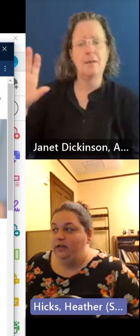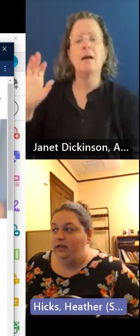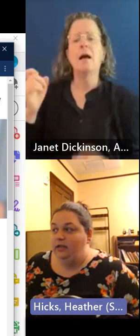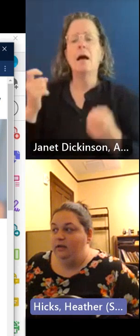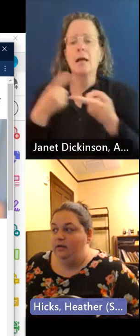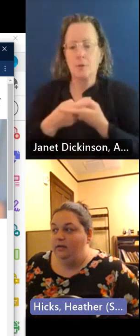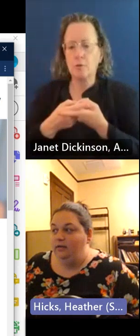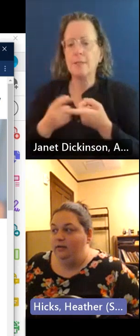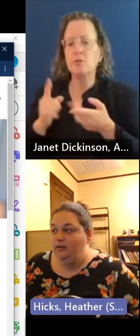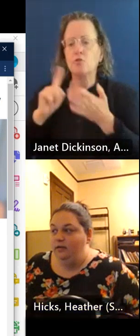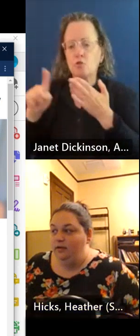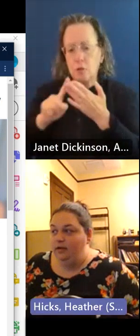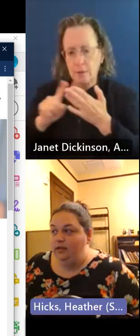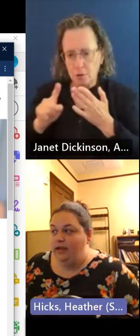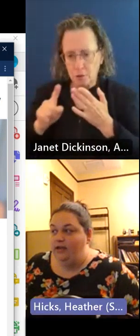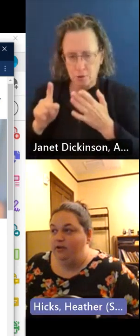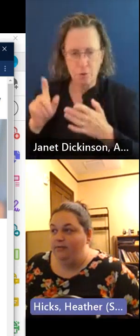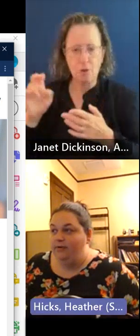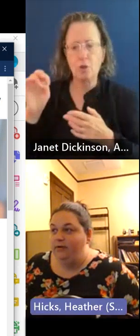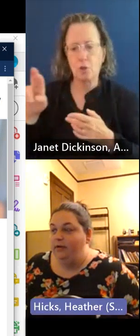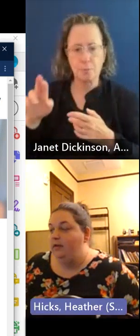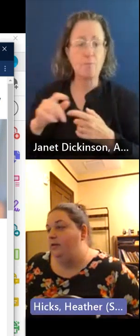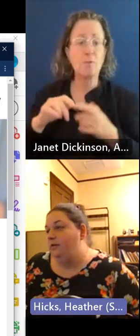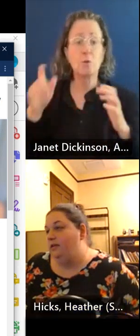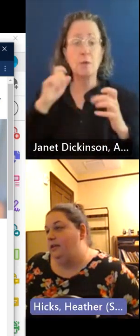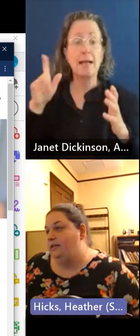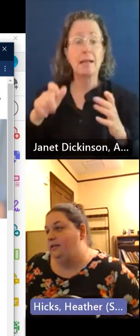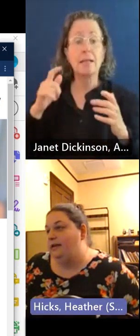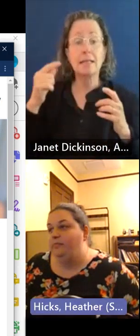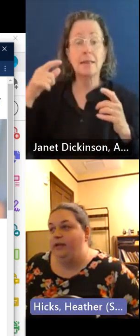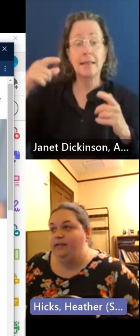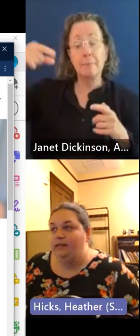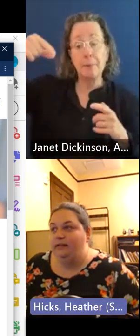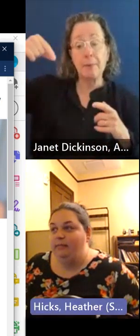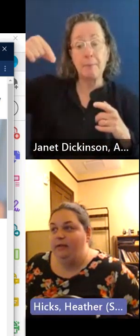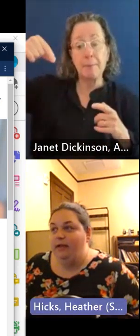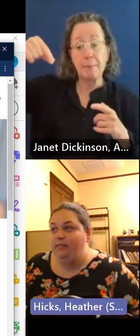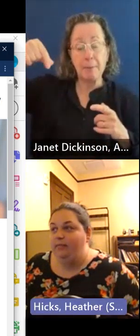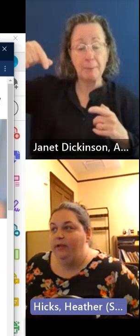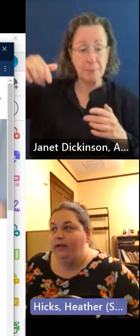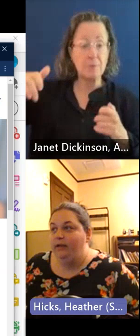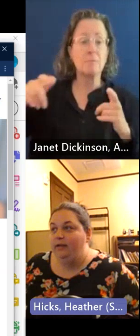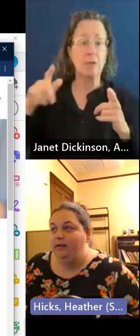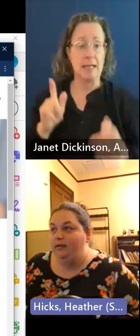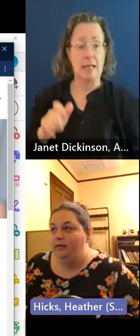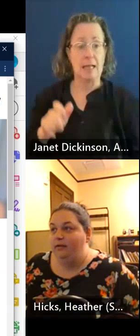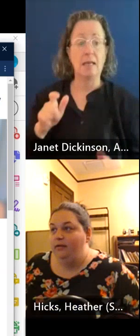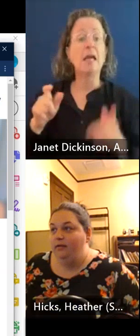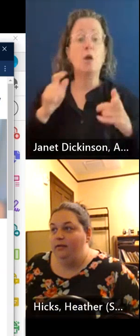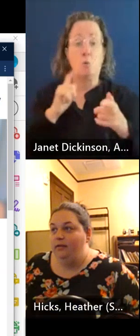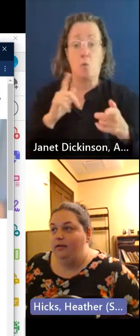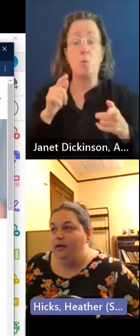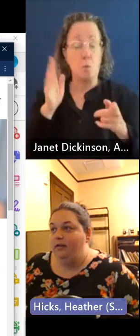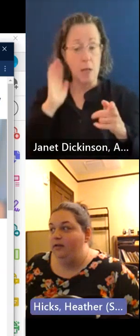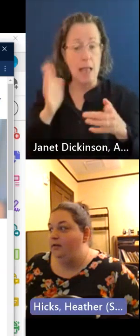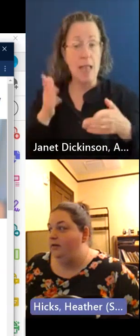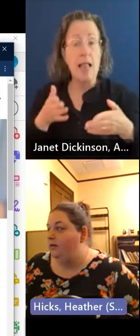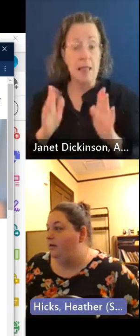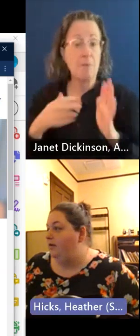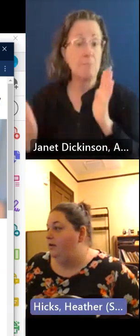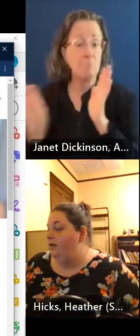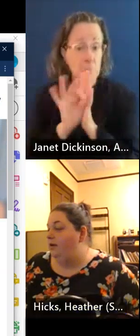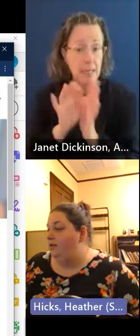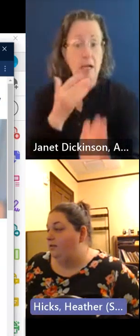if you click on here and click the eyedropper, it takes a second, but it's going to let me like pick a